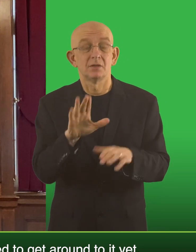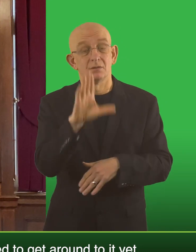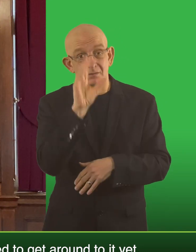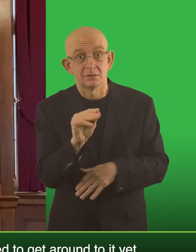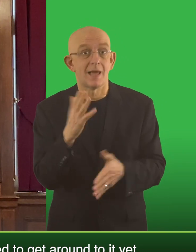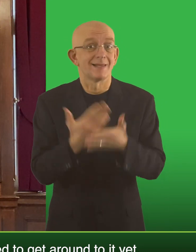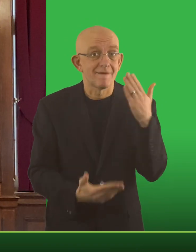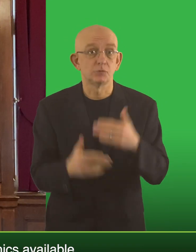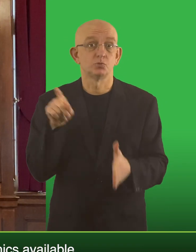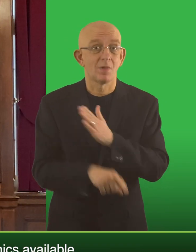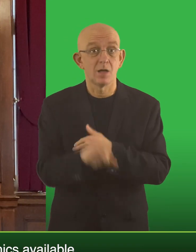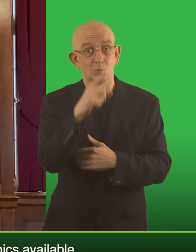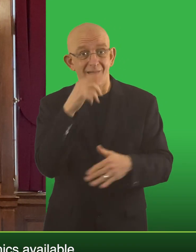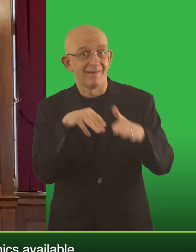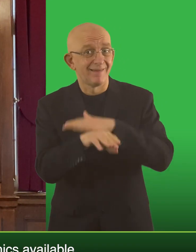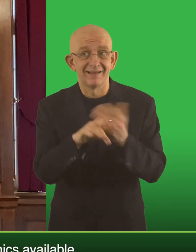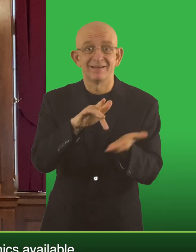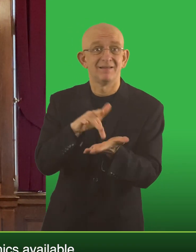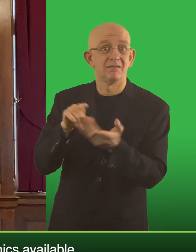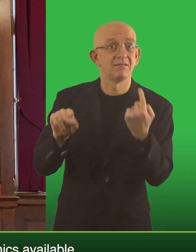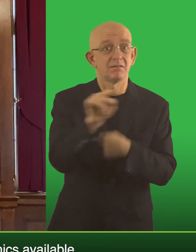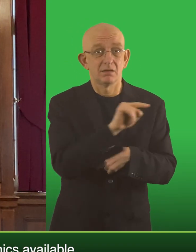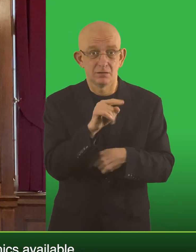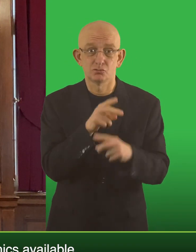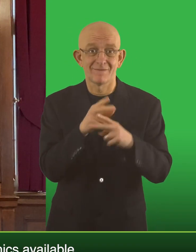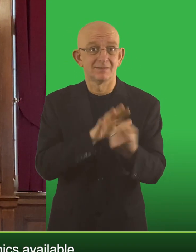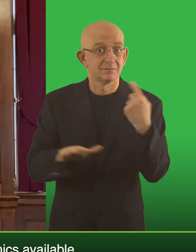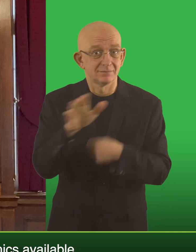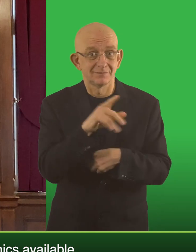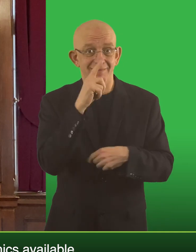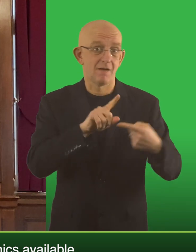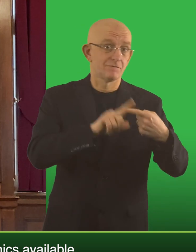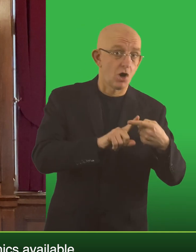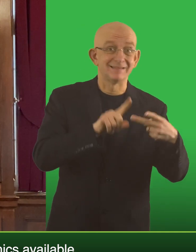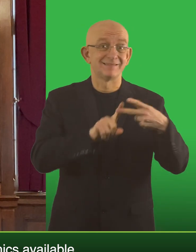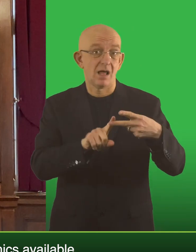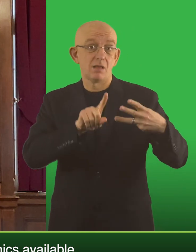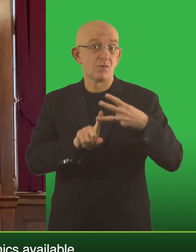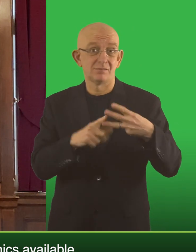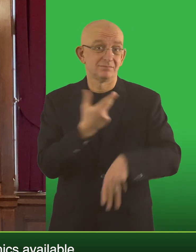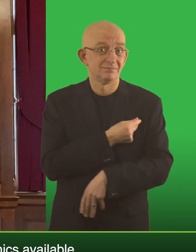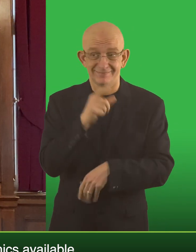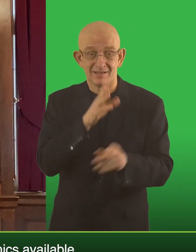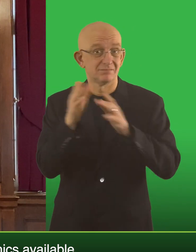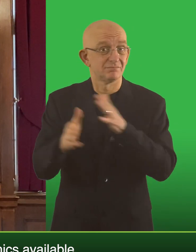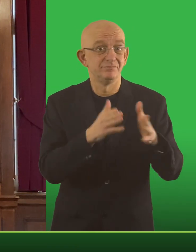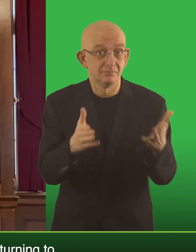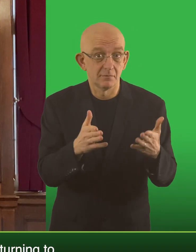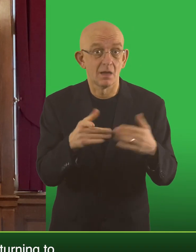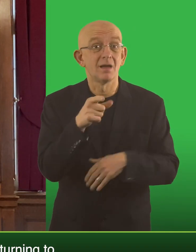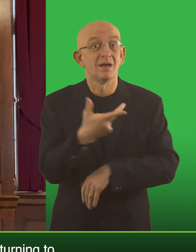to it yet, it's never too late, and there are lots of walk-in clinics available all over Sheffield for first, second, or booster